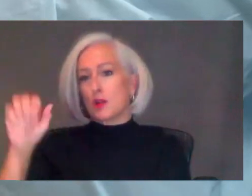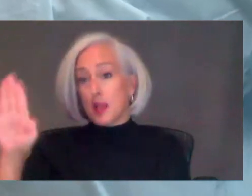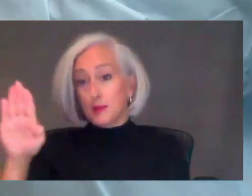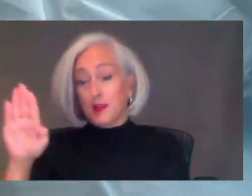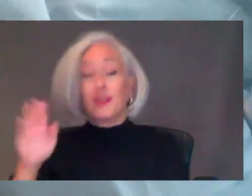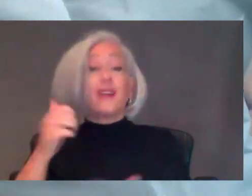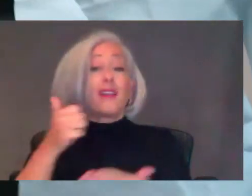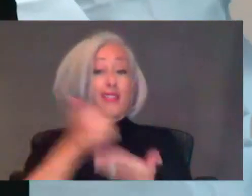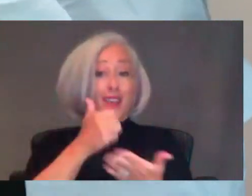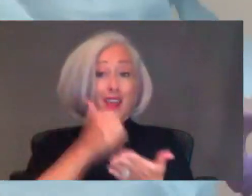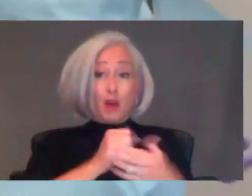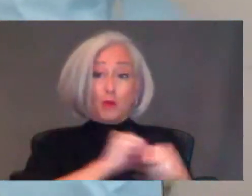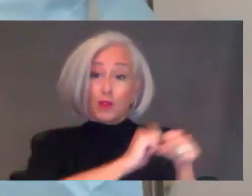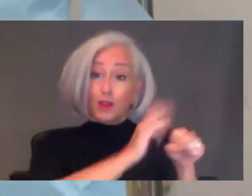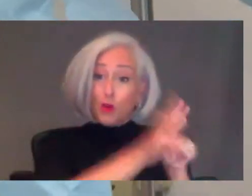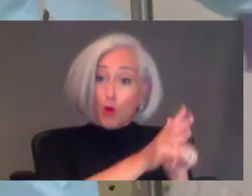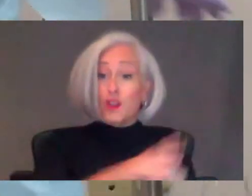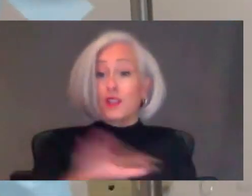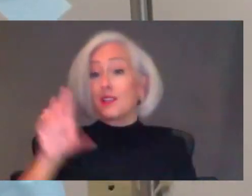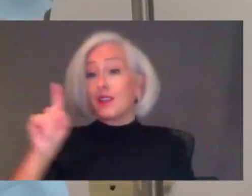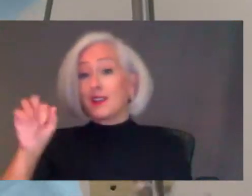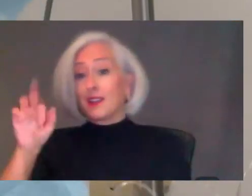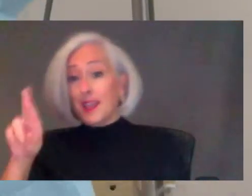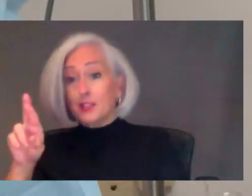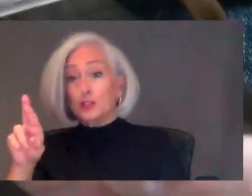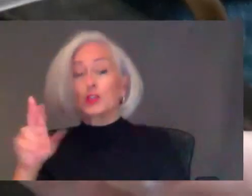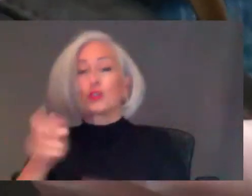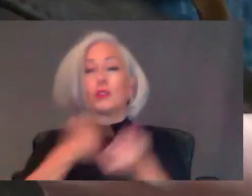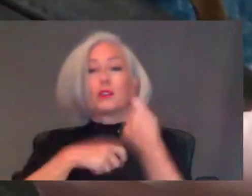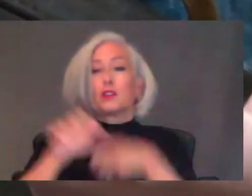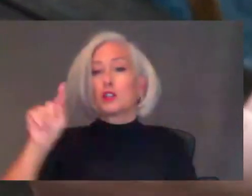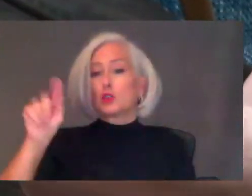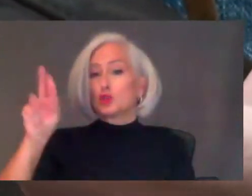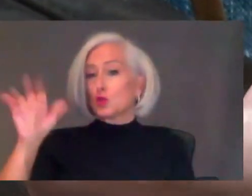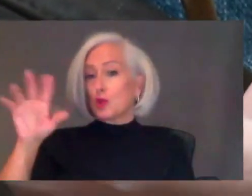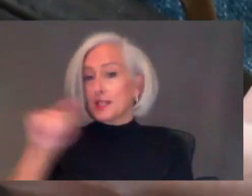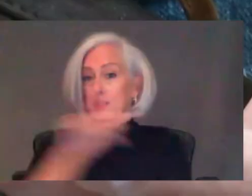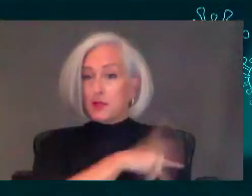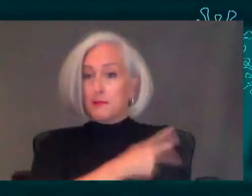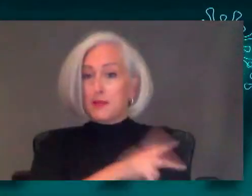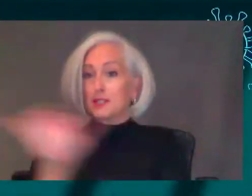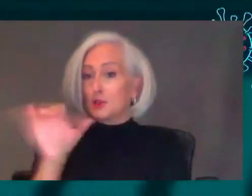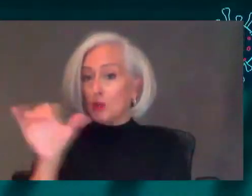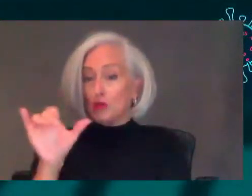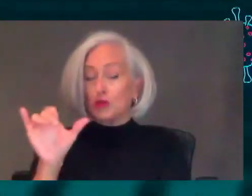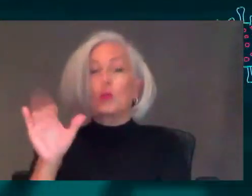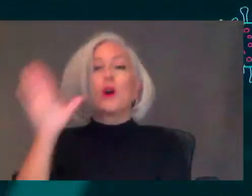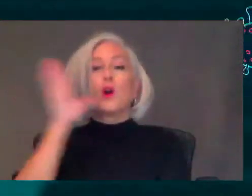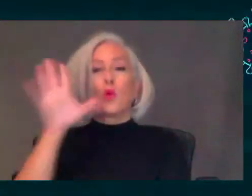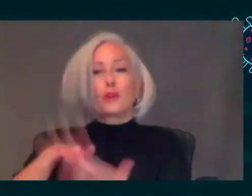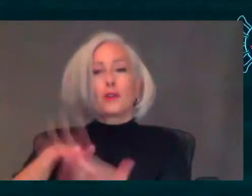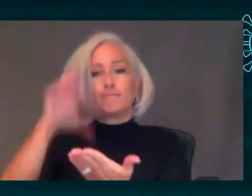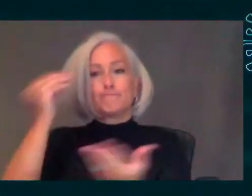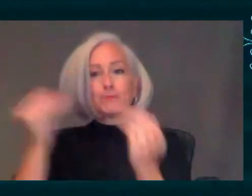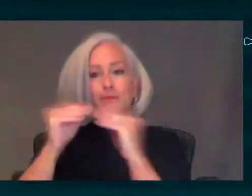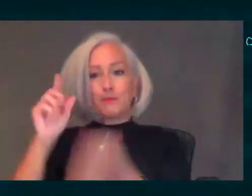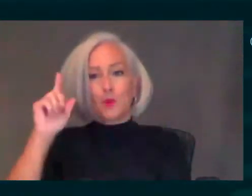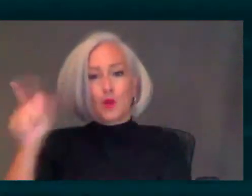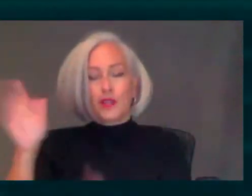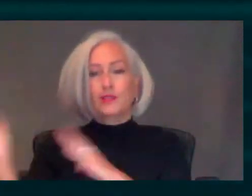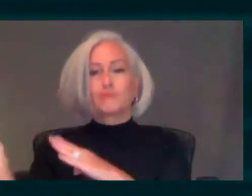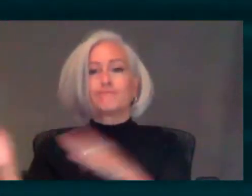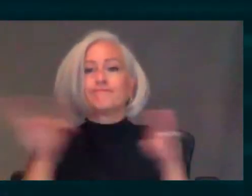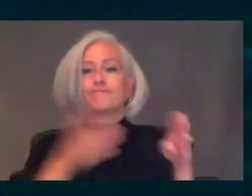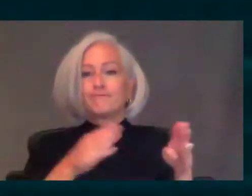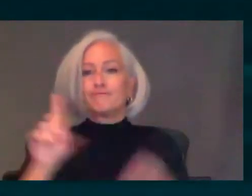active infections have been down and have stayed down so far. We have 15 active infections with 5 in the ICU and 4 on